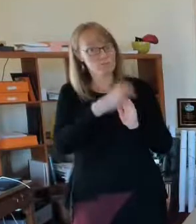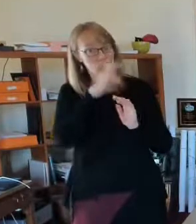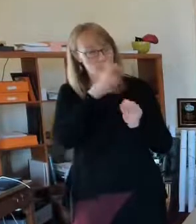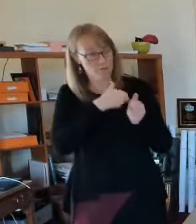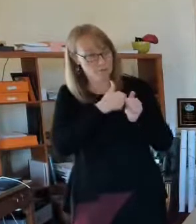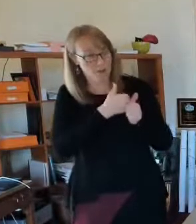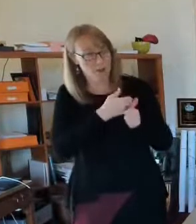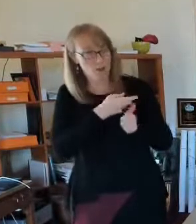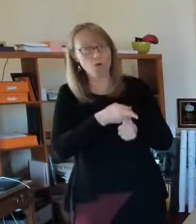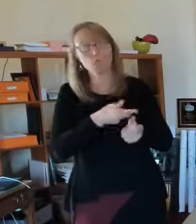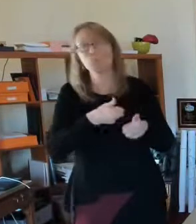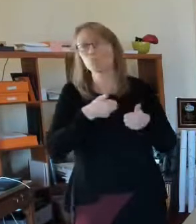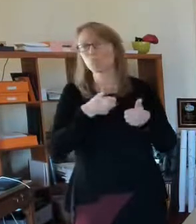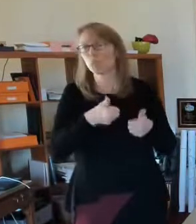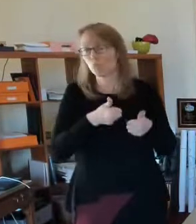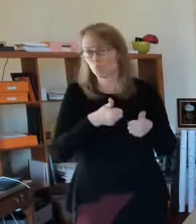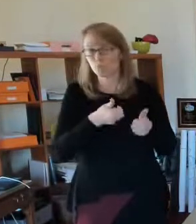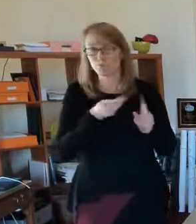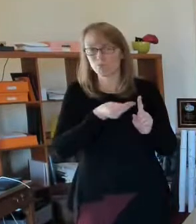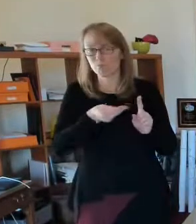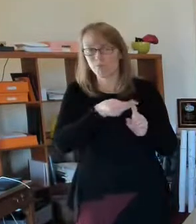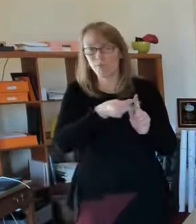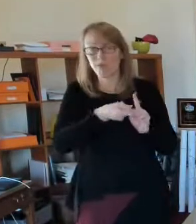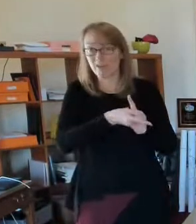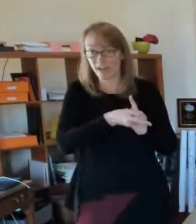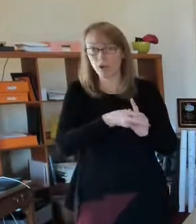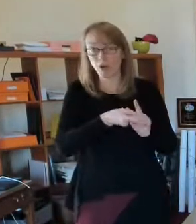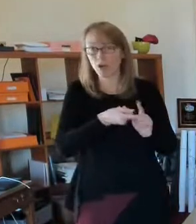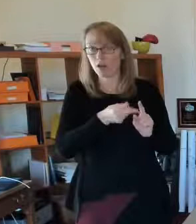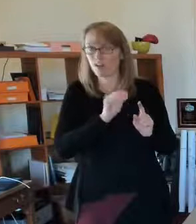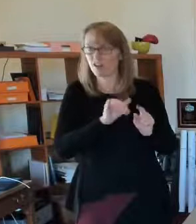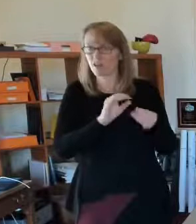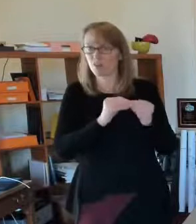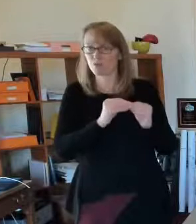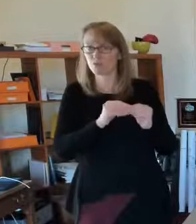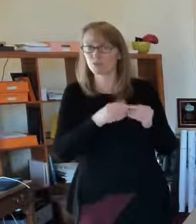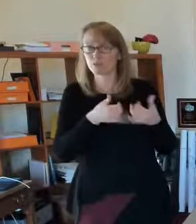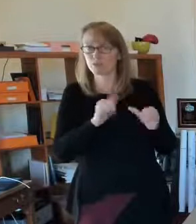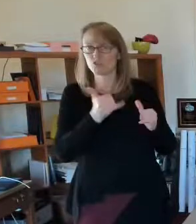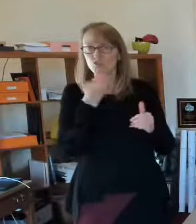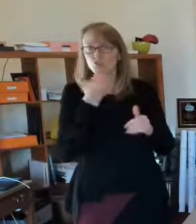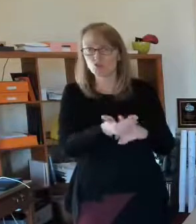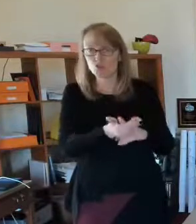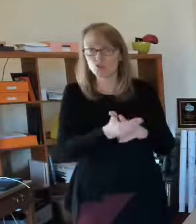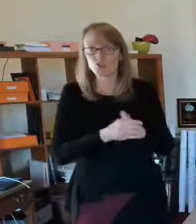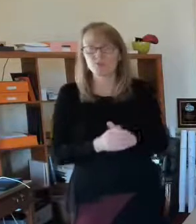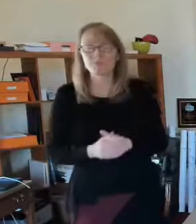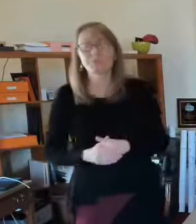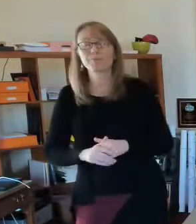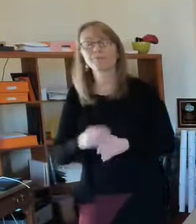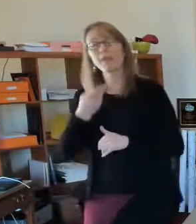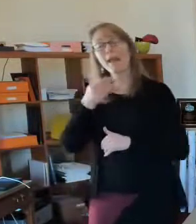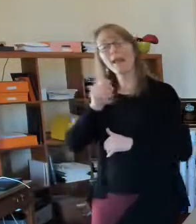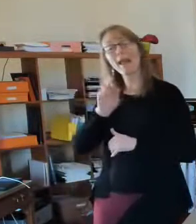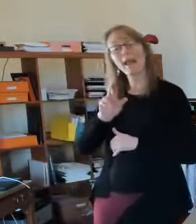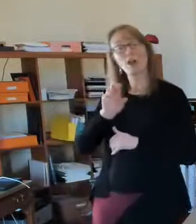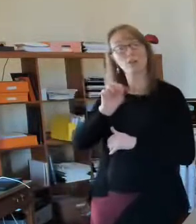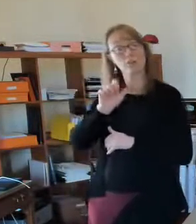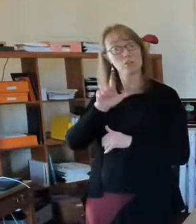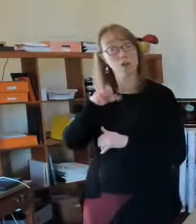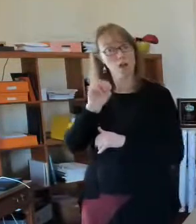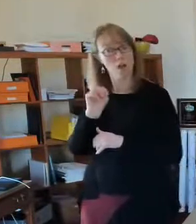Hair salons, somebody mentioned to me the other day there was a nail salon, but these are one-offs. This is not a pervasive